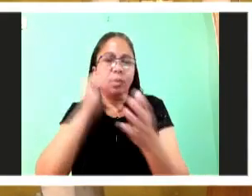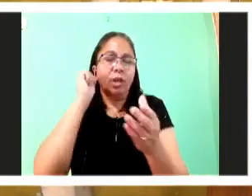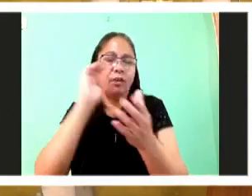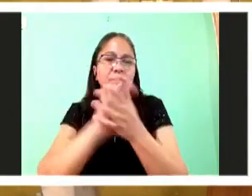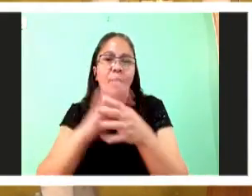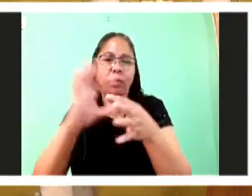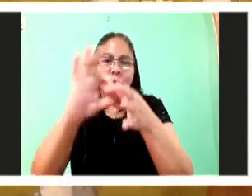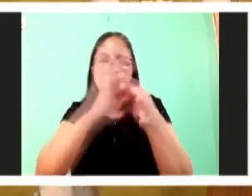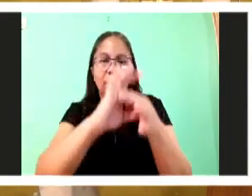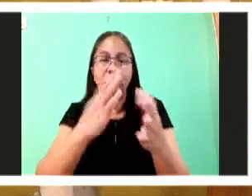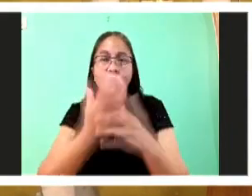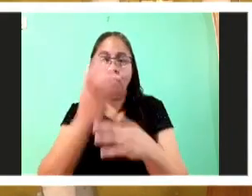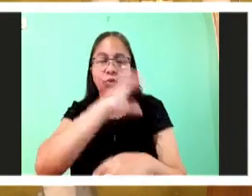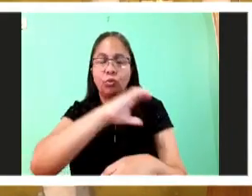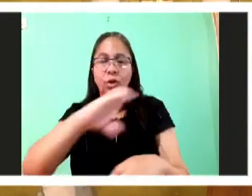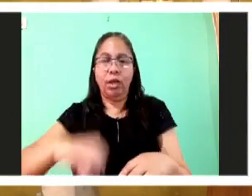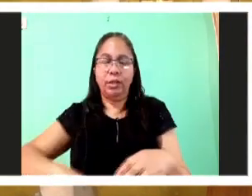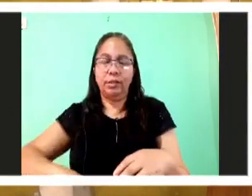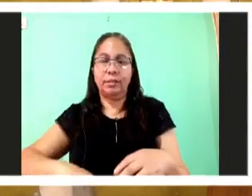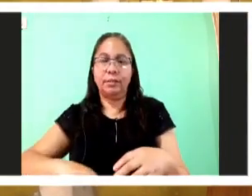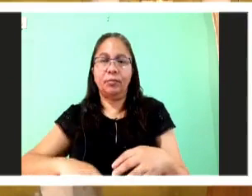him.